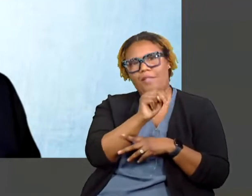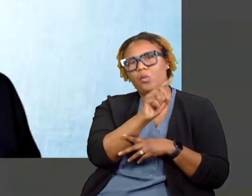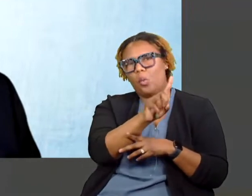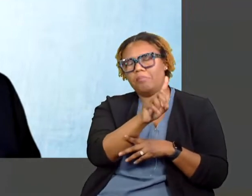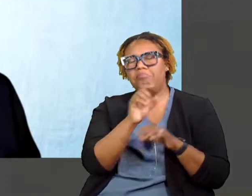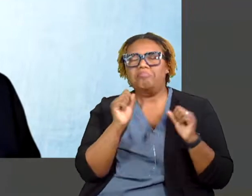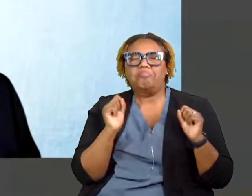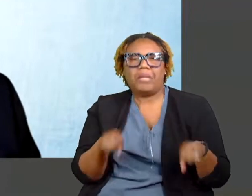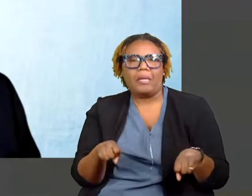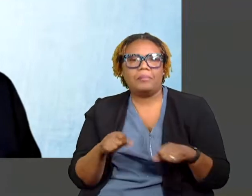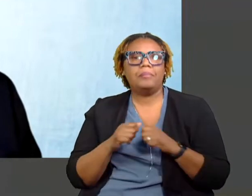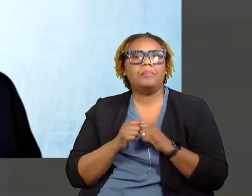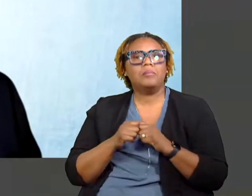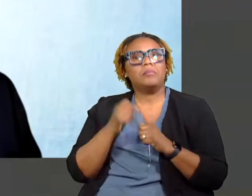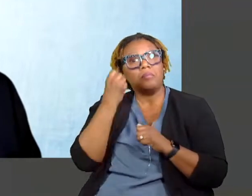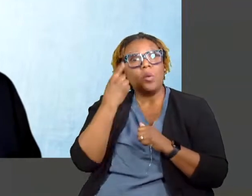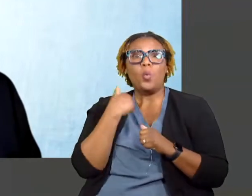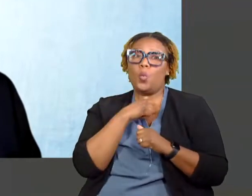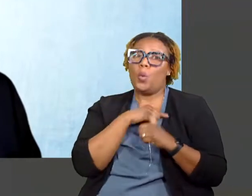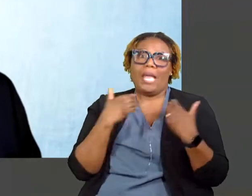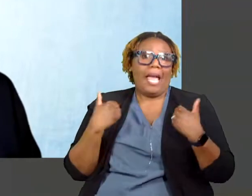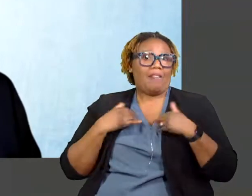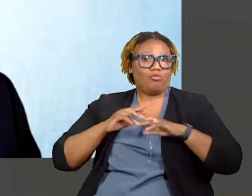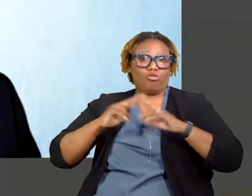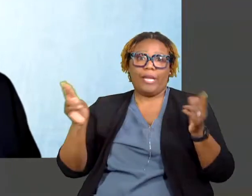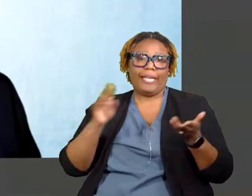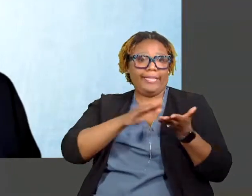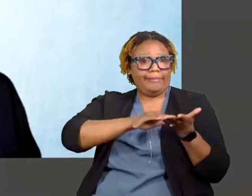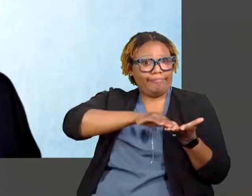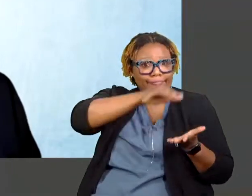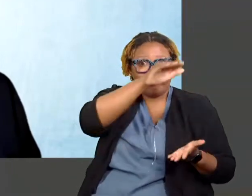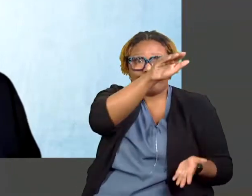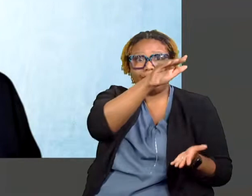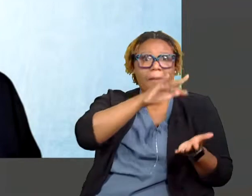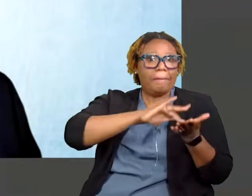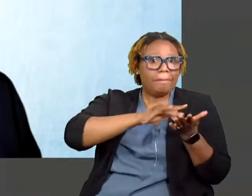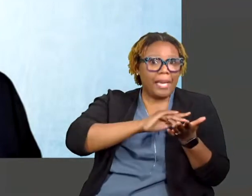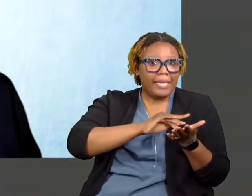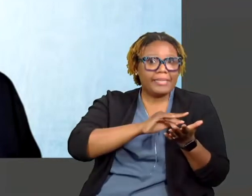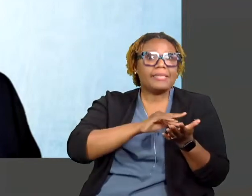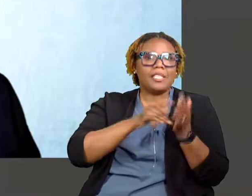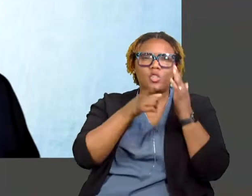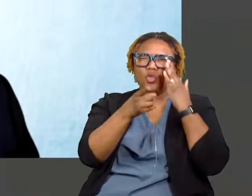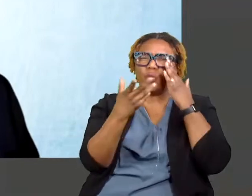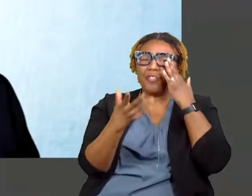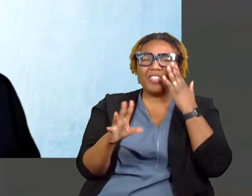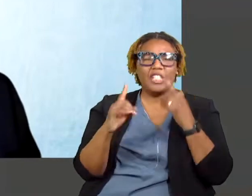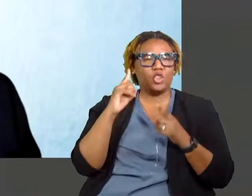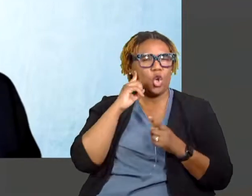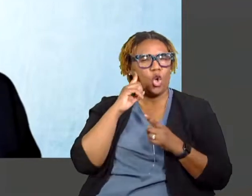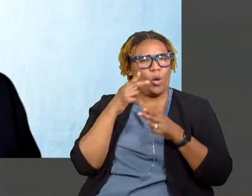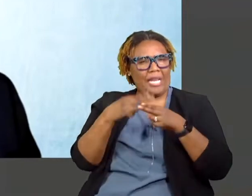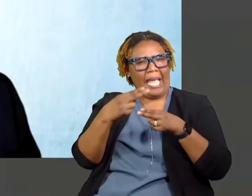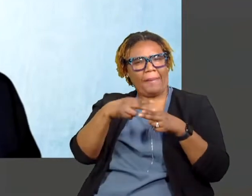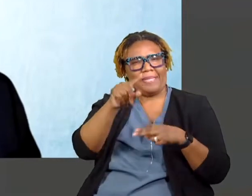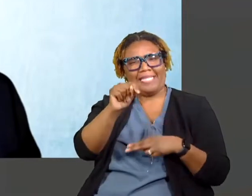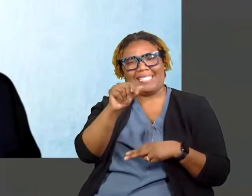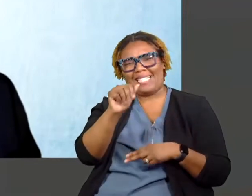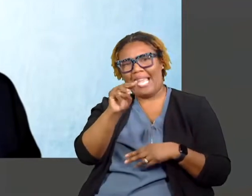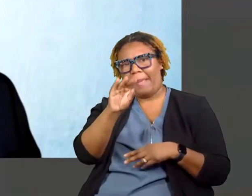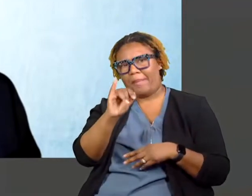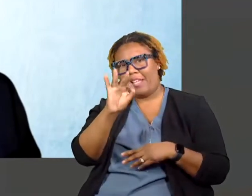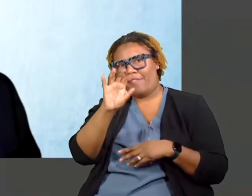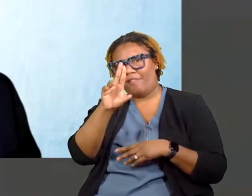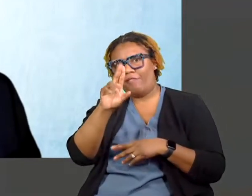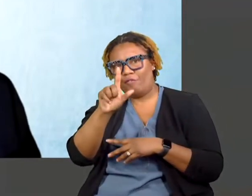ASPR has a large quantity of oseltamivir, which you may have also heard of as Tamiflu. This is the most